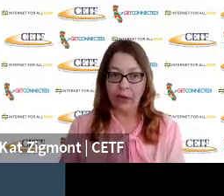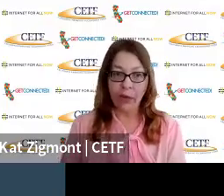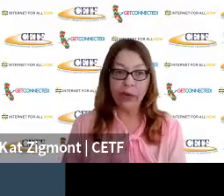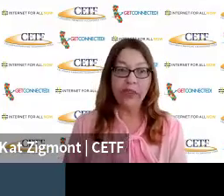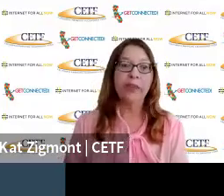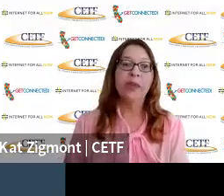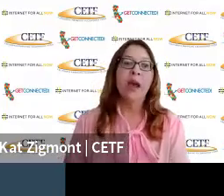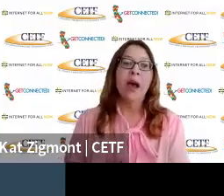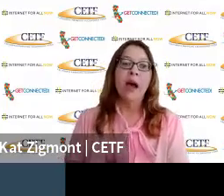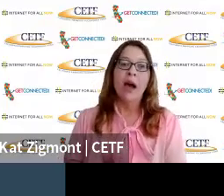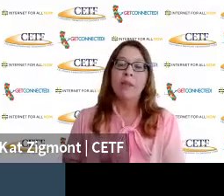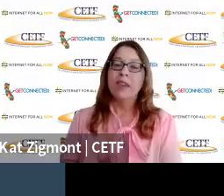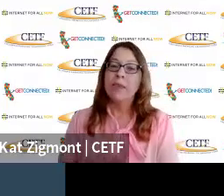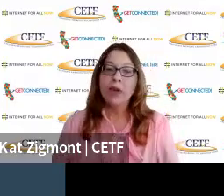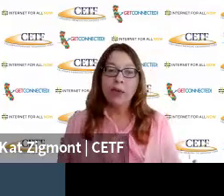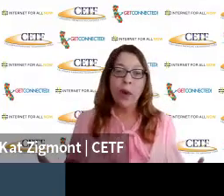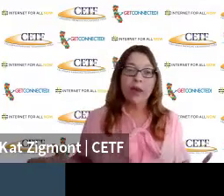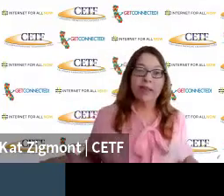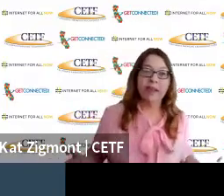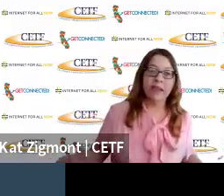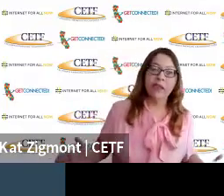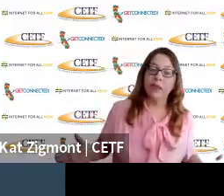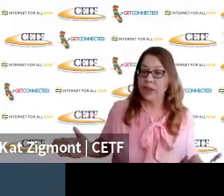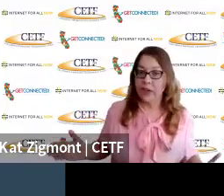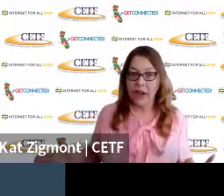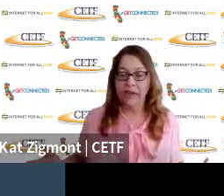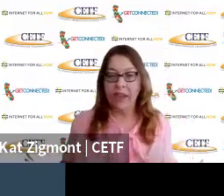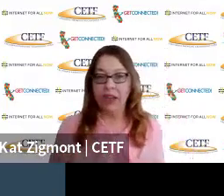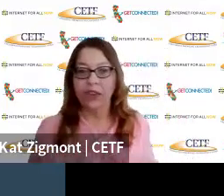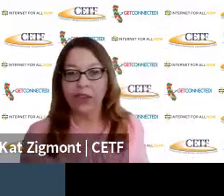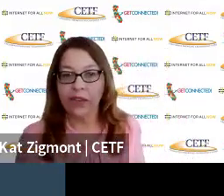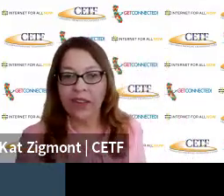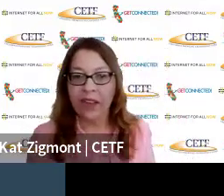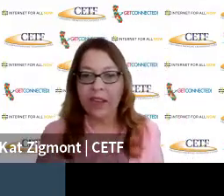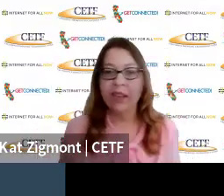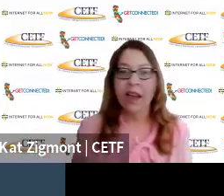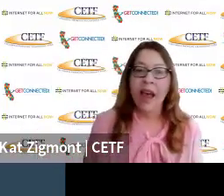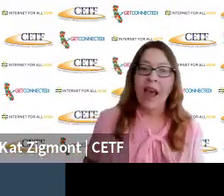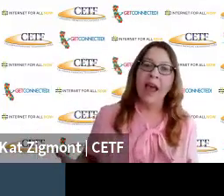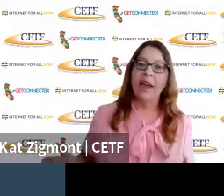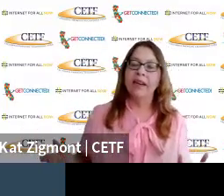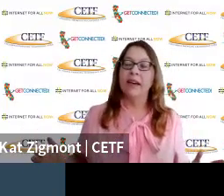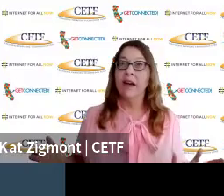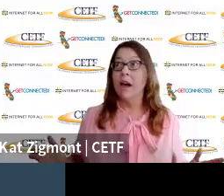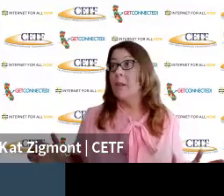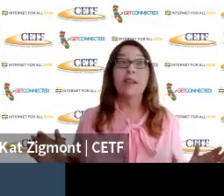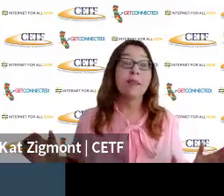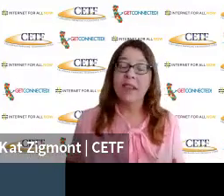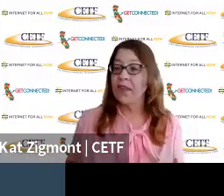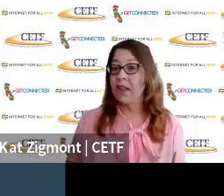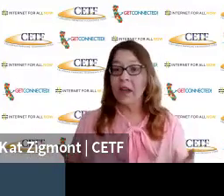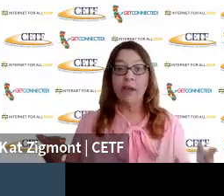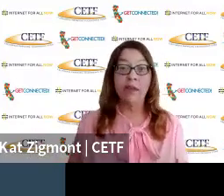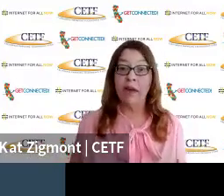disadvantaged households. CBOs want assistance for digital navigation services